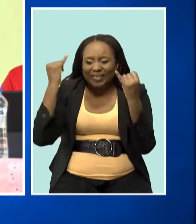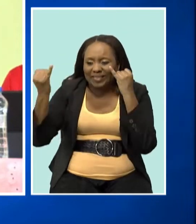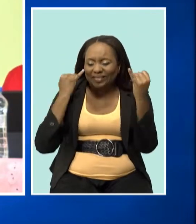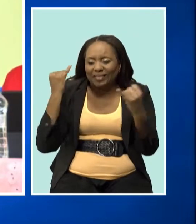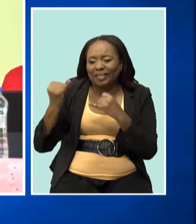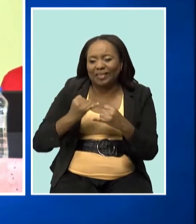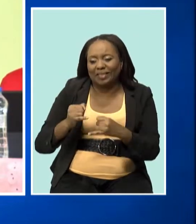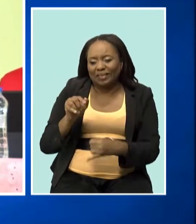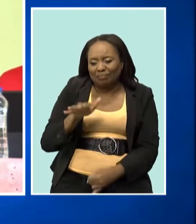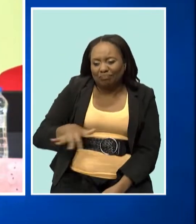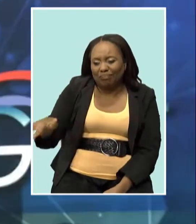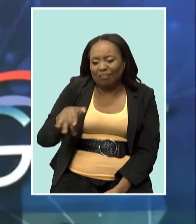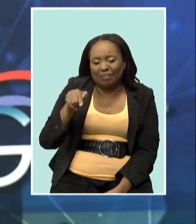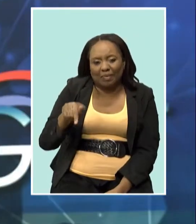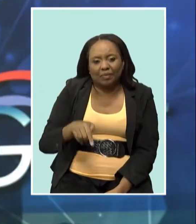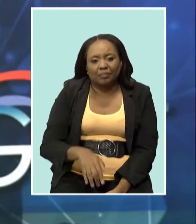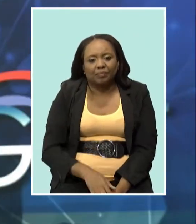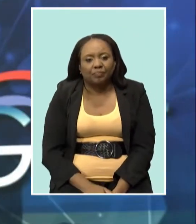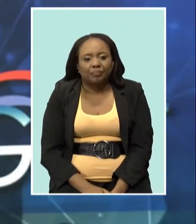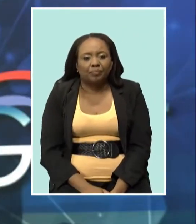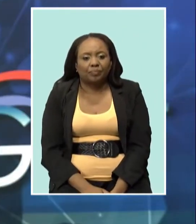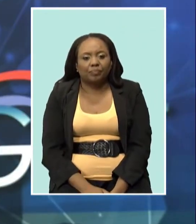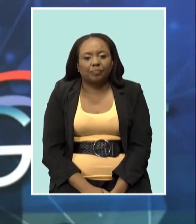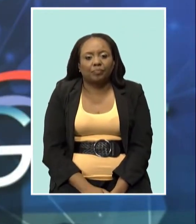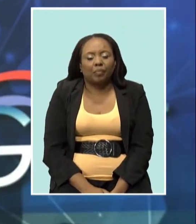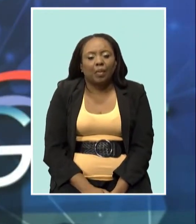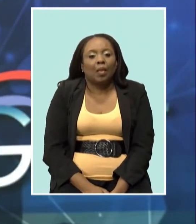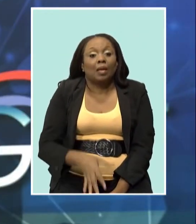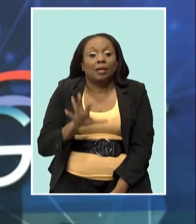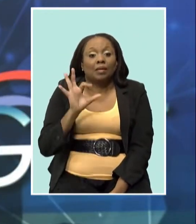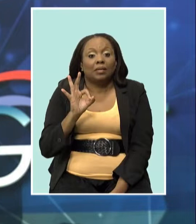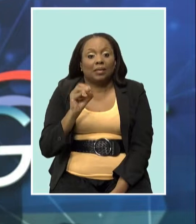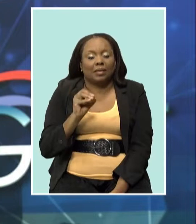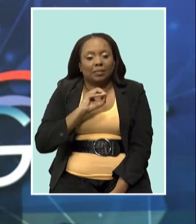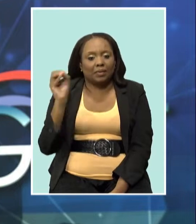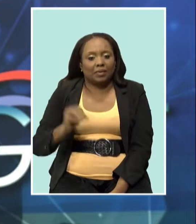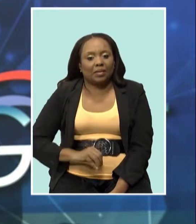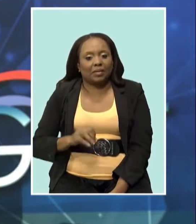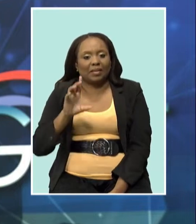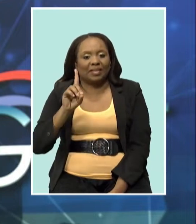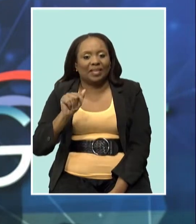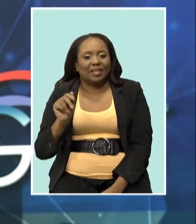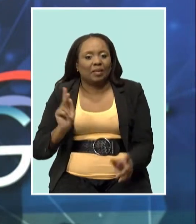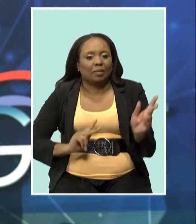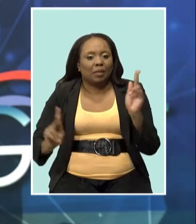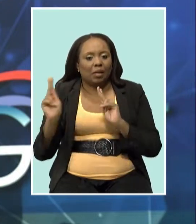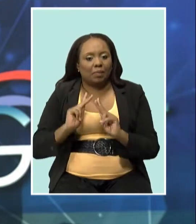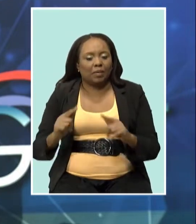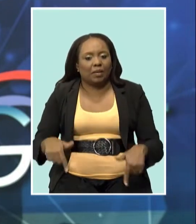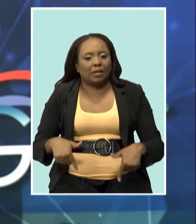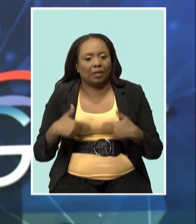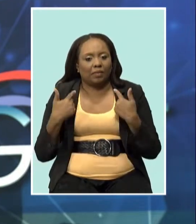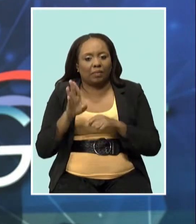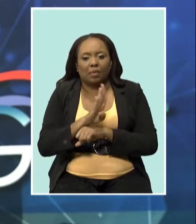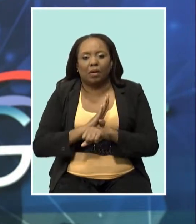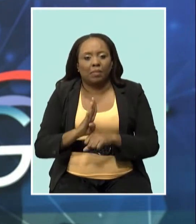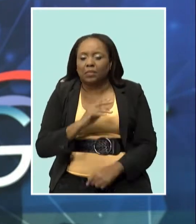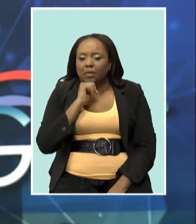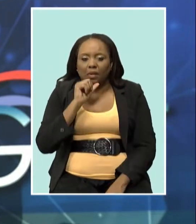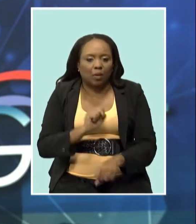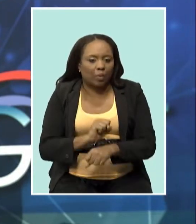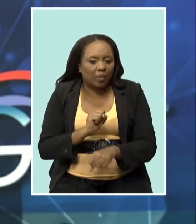type of material. It's going to be stretched and overlaid over it. It is a very innovative building design. It is going to be established in